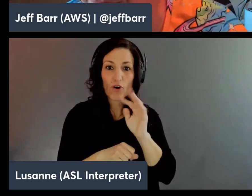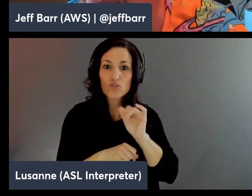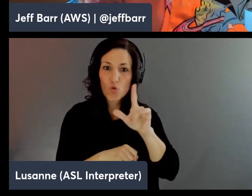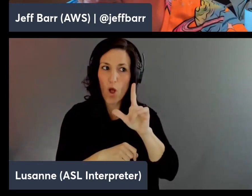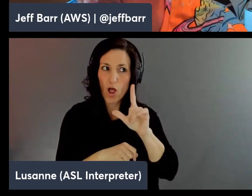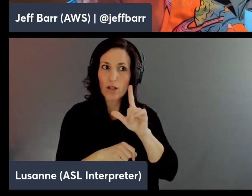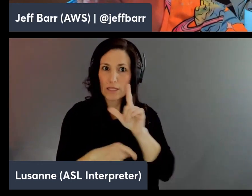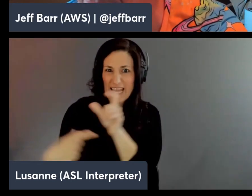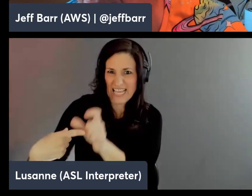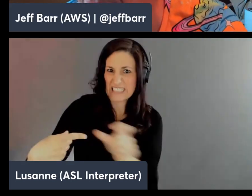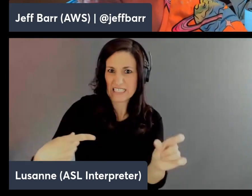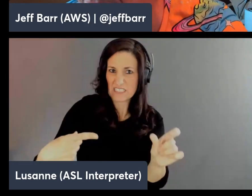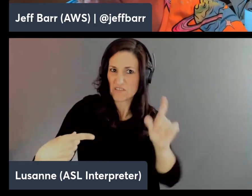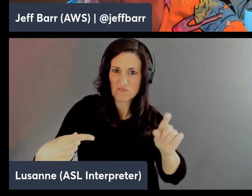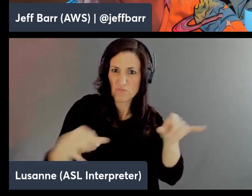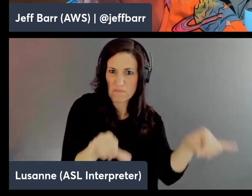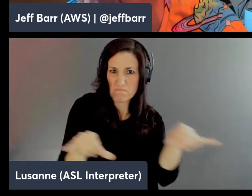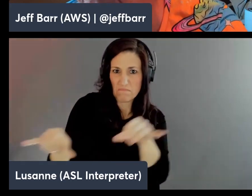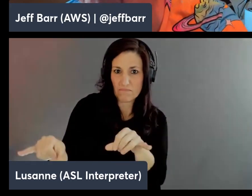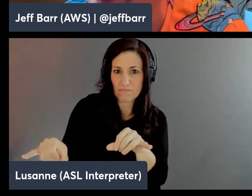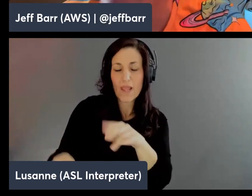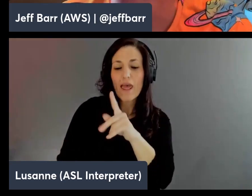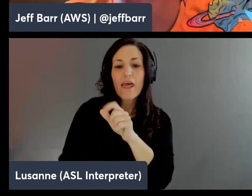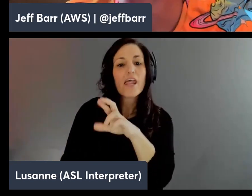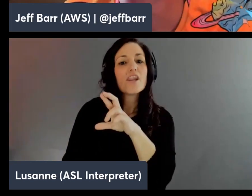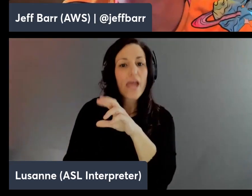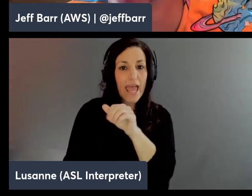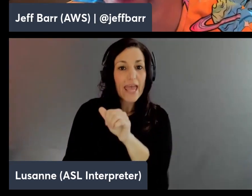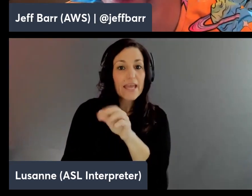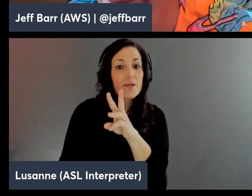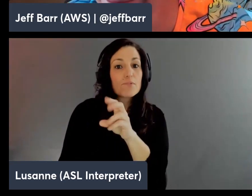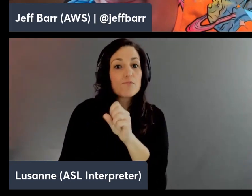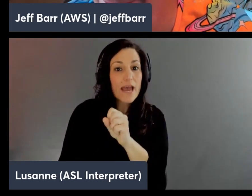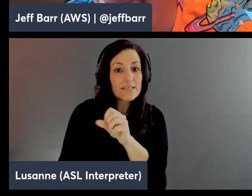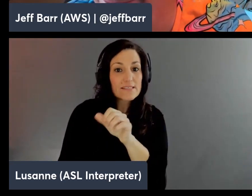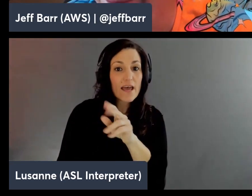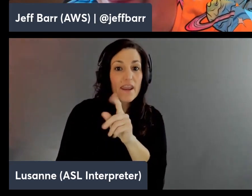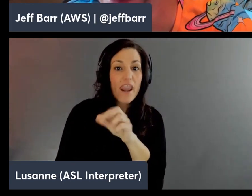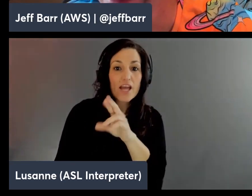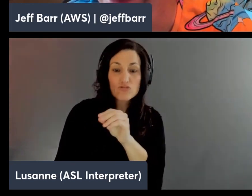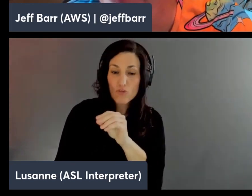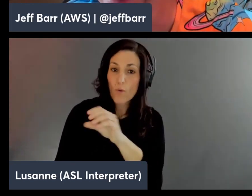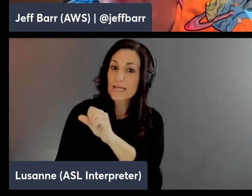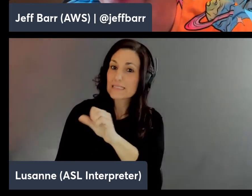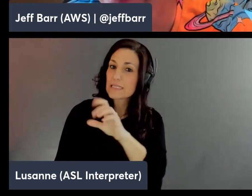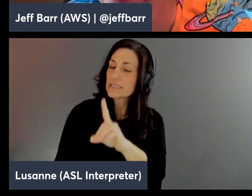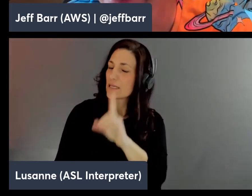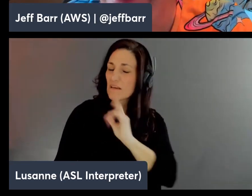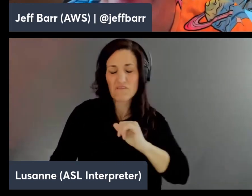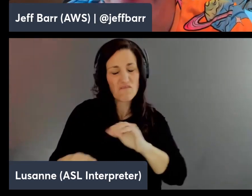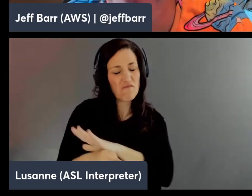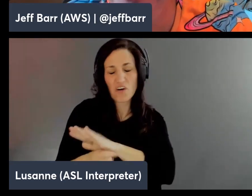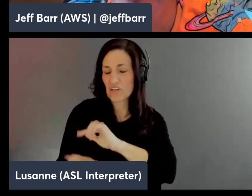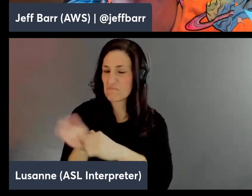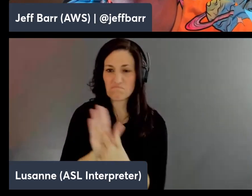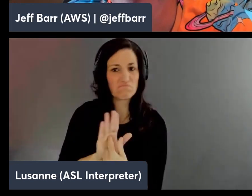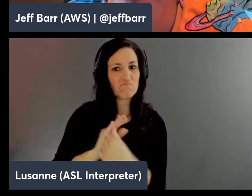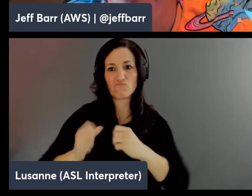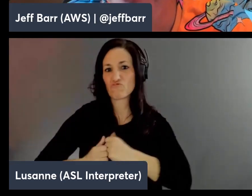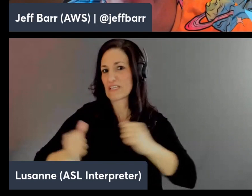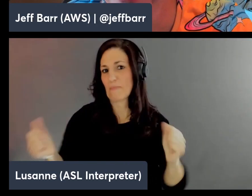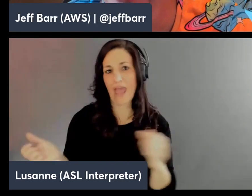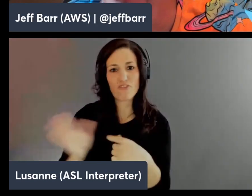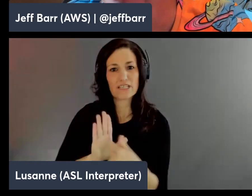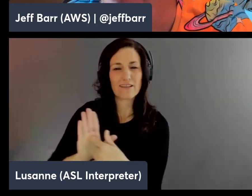instances. When it comes to AWS Nitro SSD, again, it is completely transparent because guess what? These are Nitro SSDs